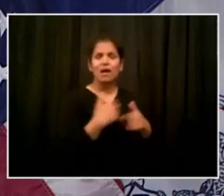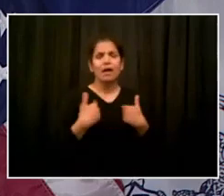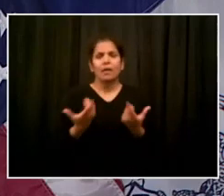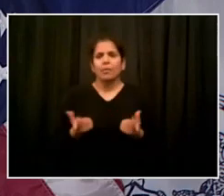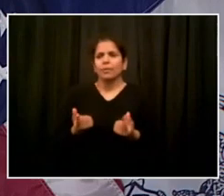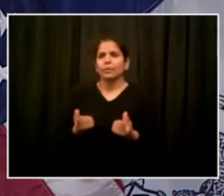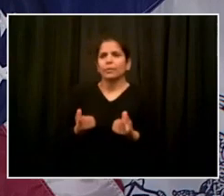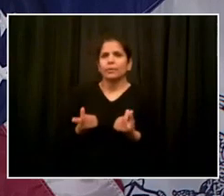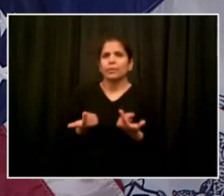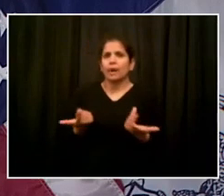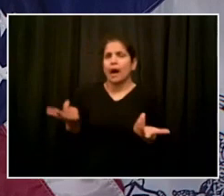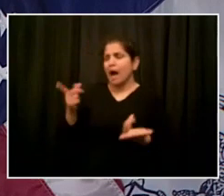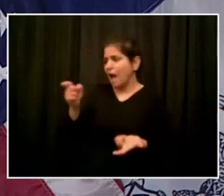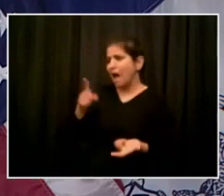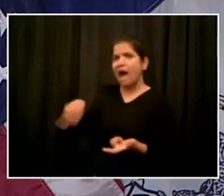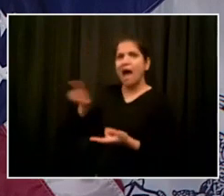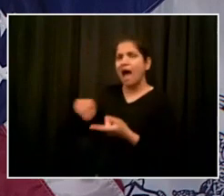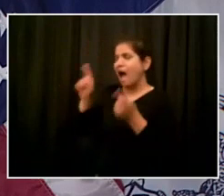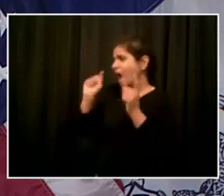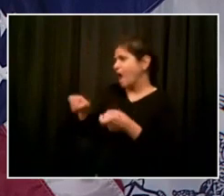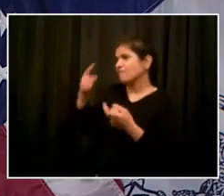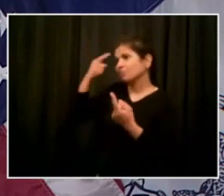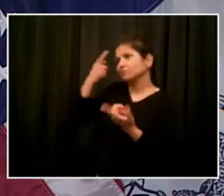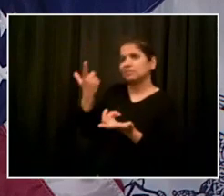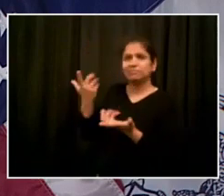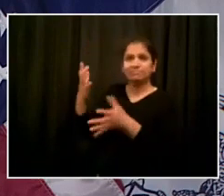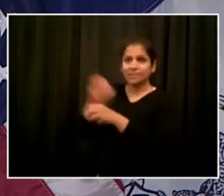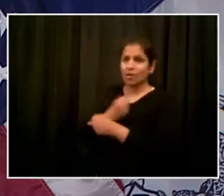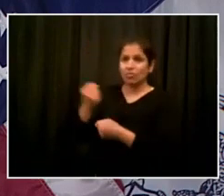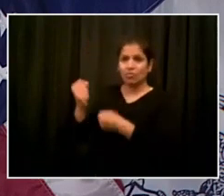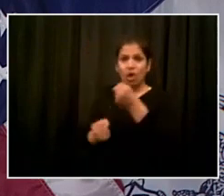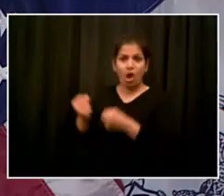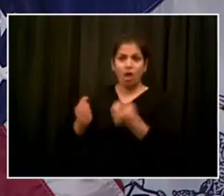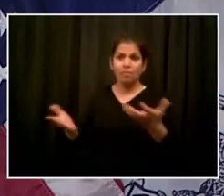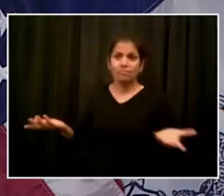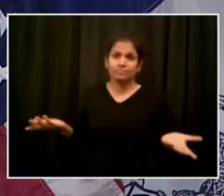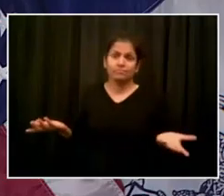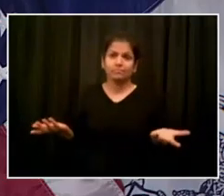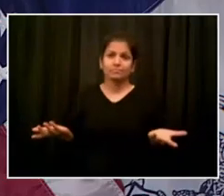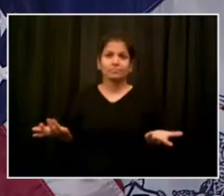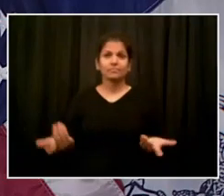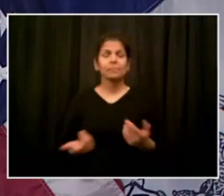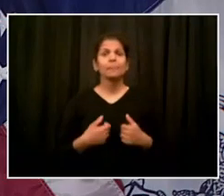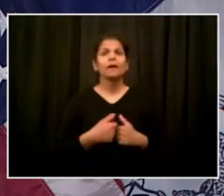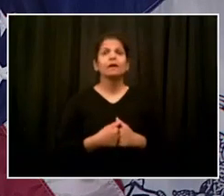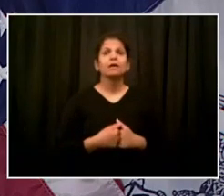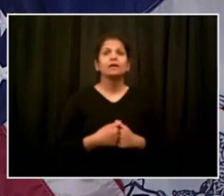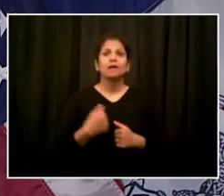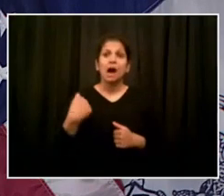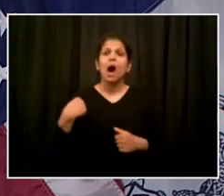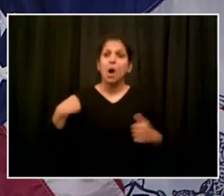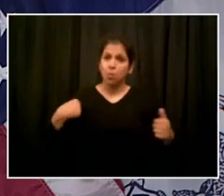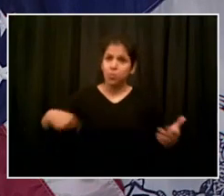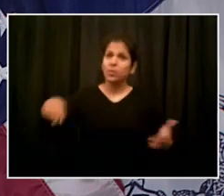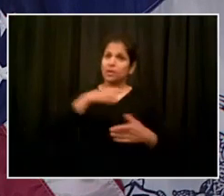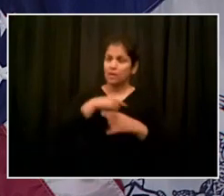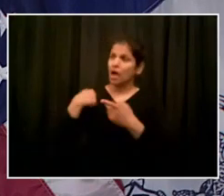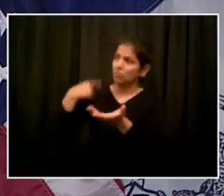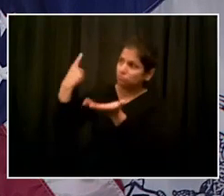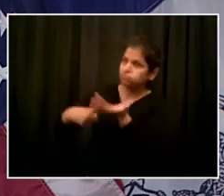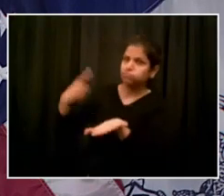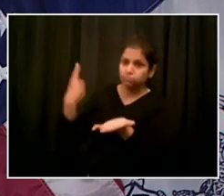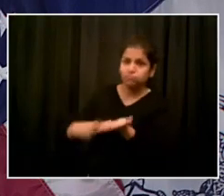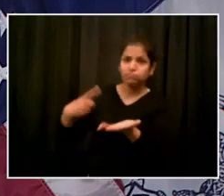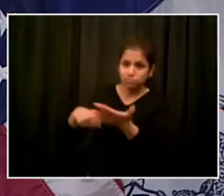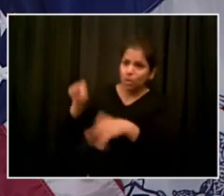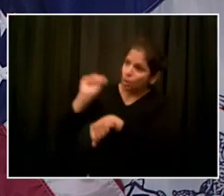imperfect situation. We're working with the MTA. And again, we need clearer answers from the MTA. We need really clear rules that all New Yorkers can understand. We